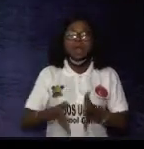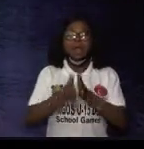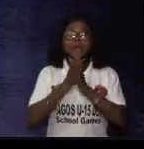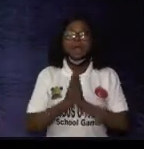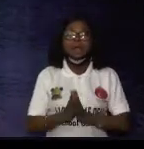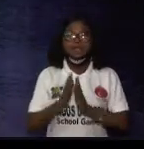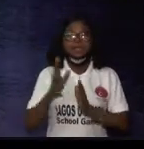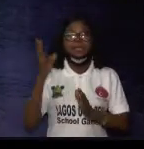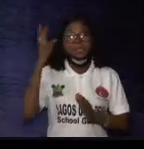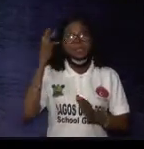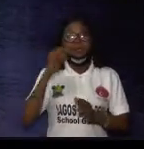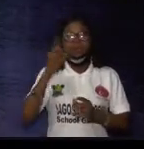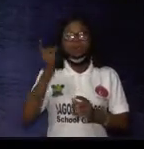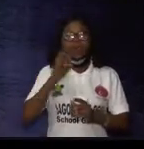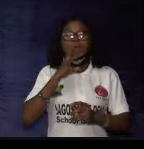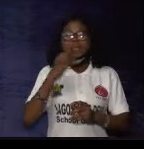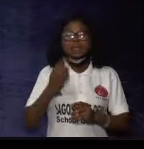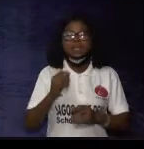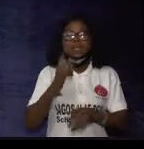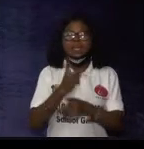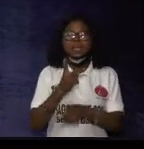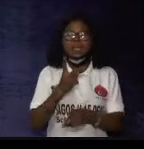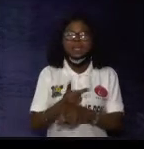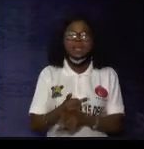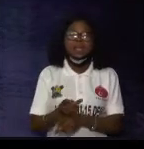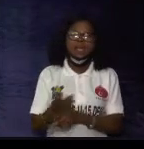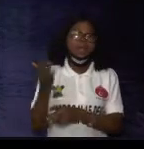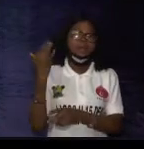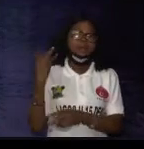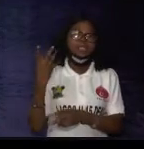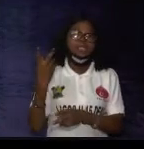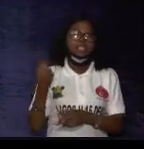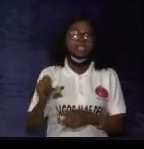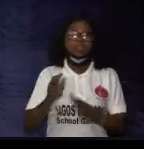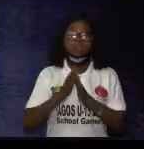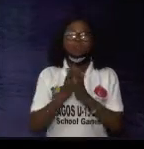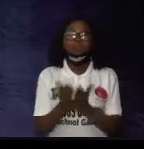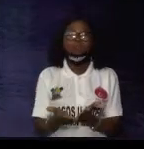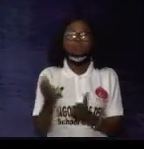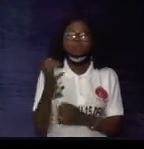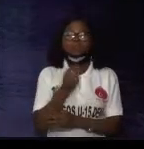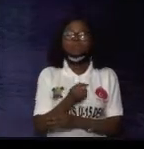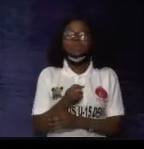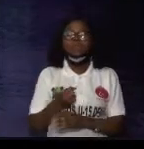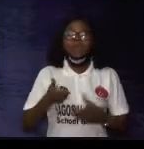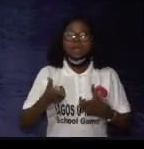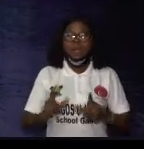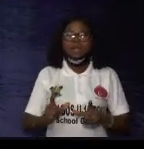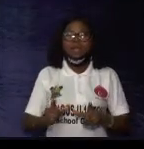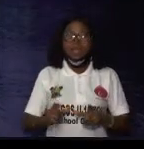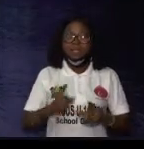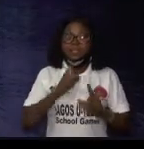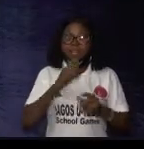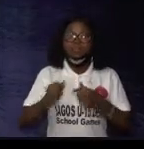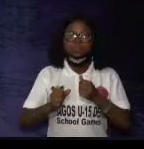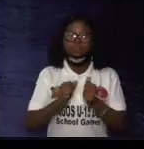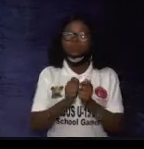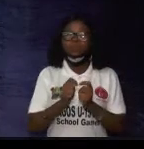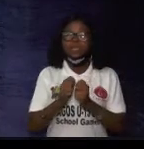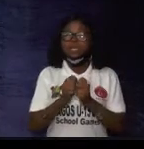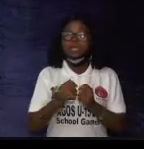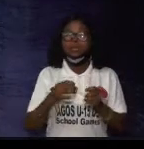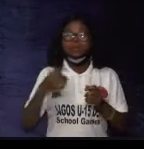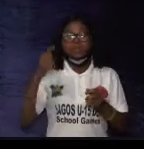one, I asked him where he kept the books. I asked him where he kept the books. Let's cross the